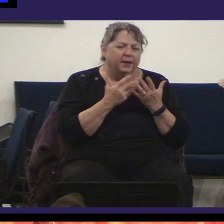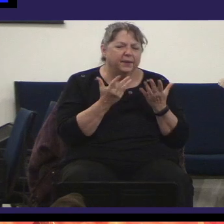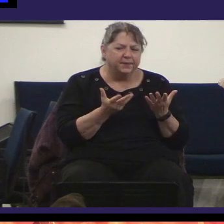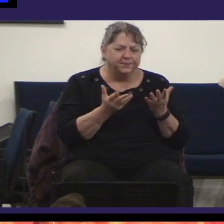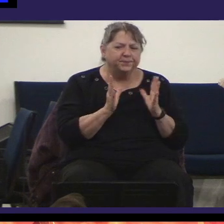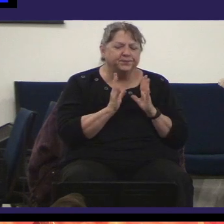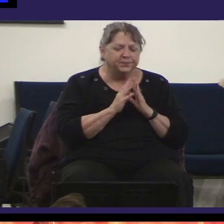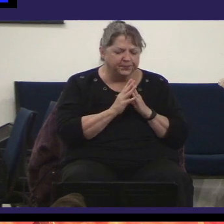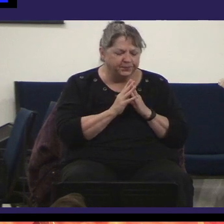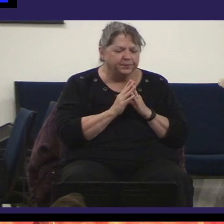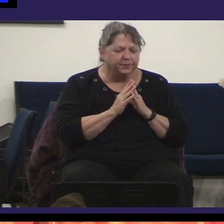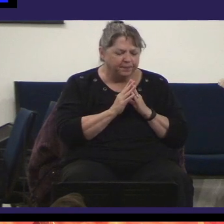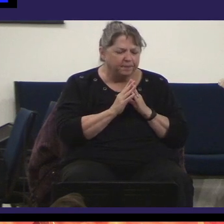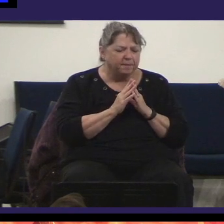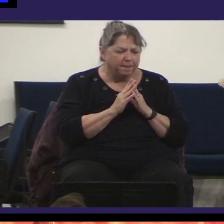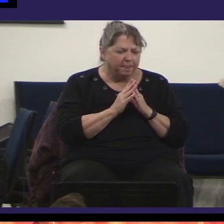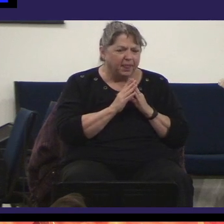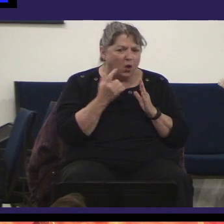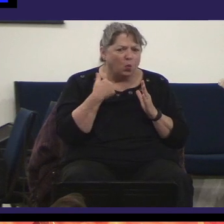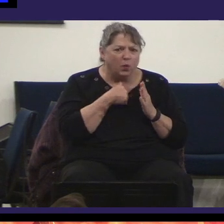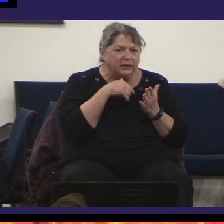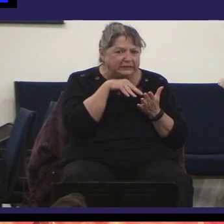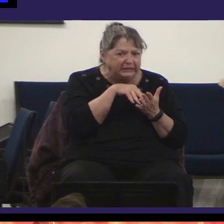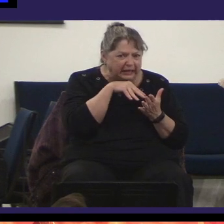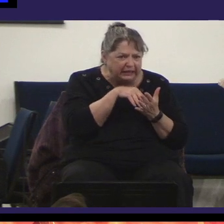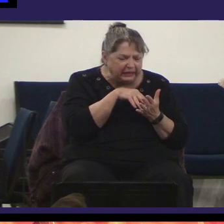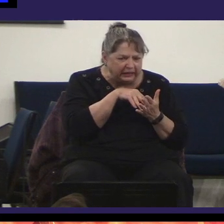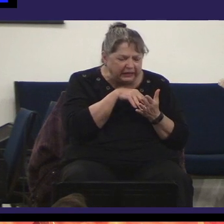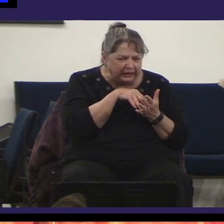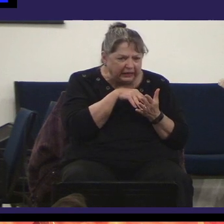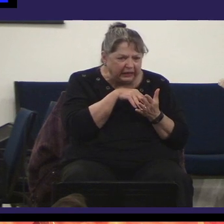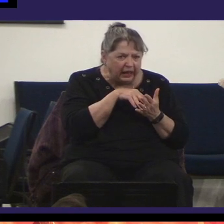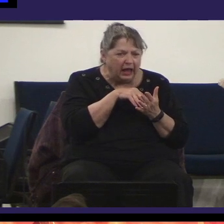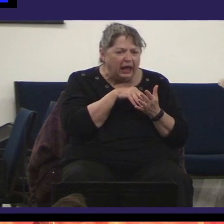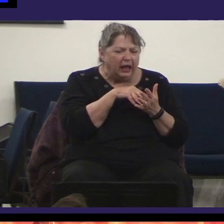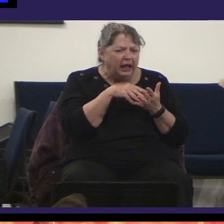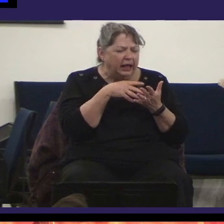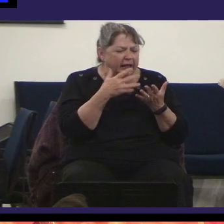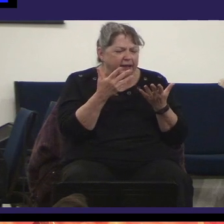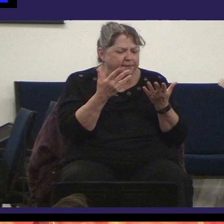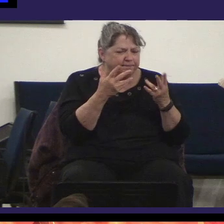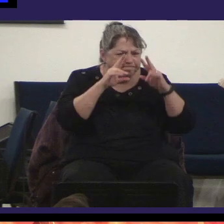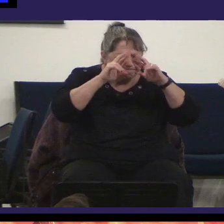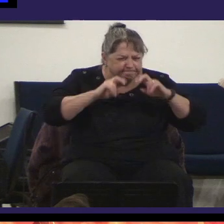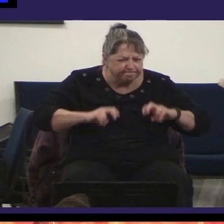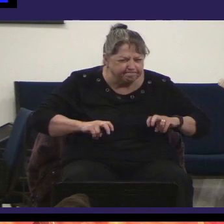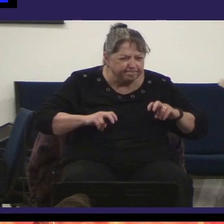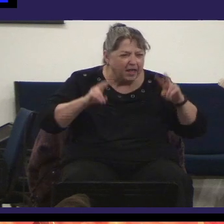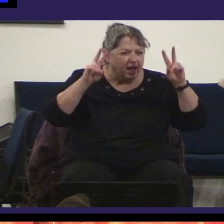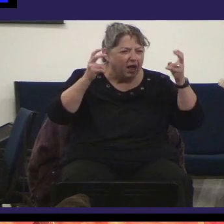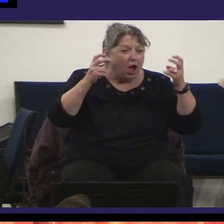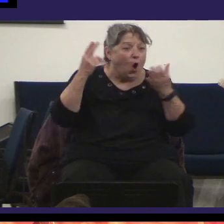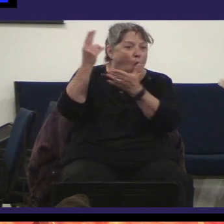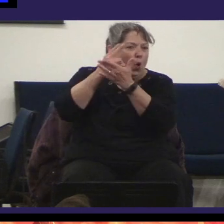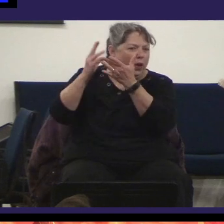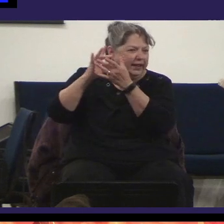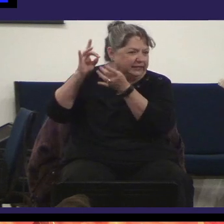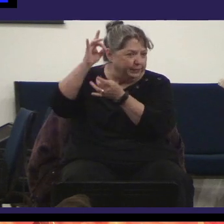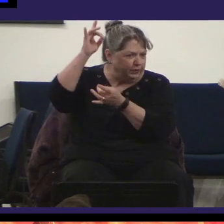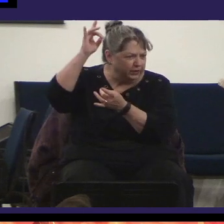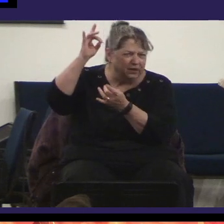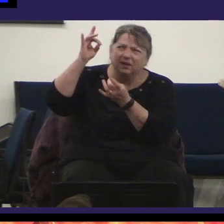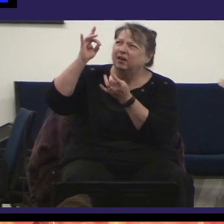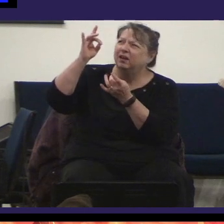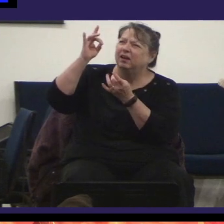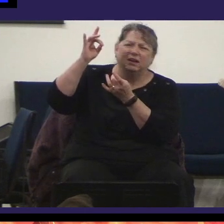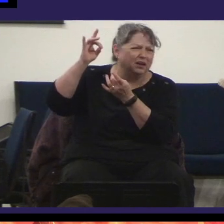about, we're studying the Holy Spirit. We were in the gifts of the Spirit, and where the Spirit